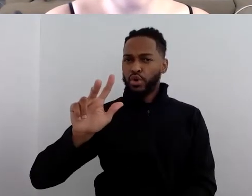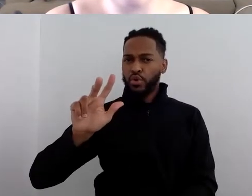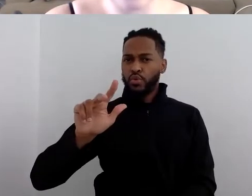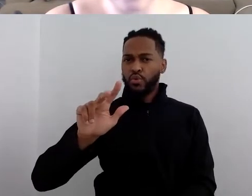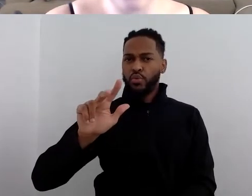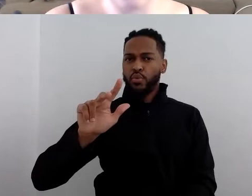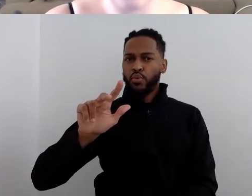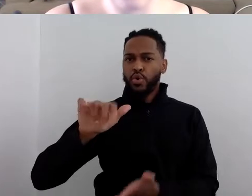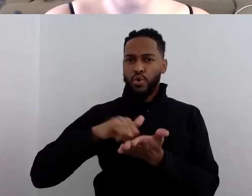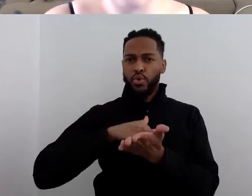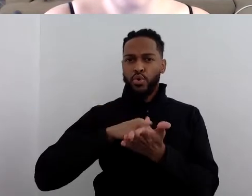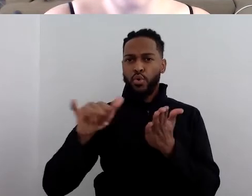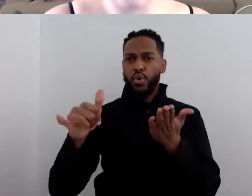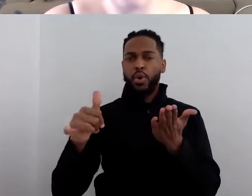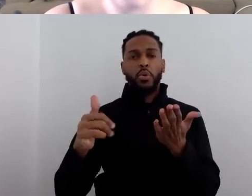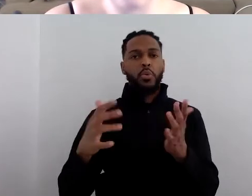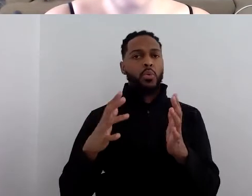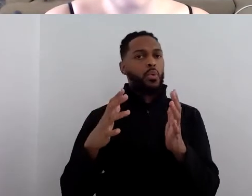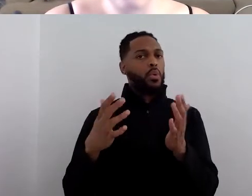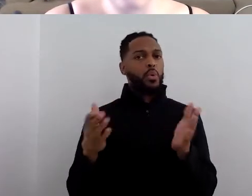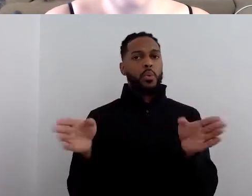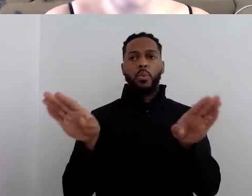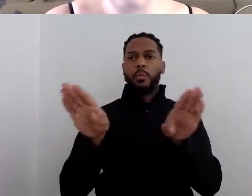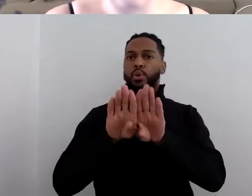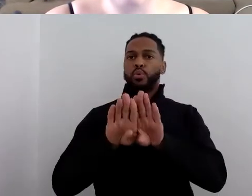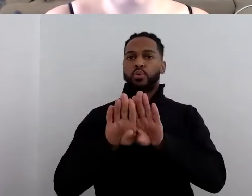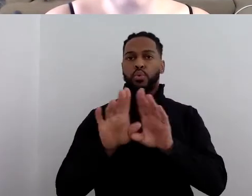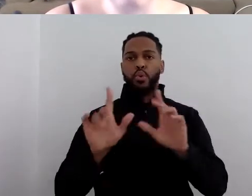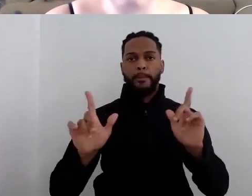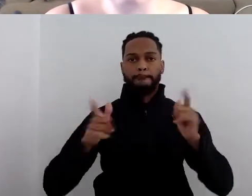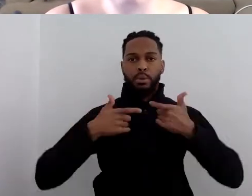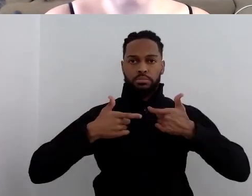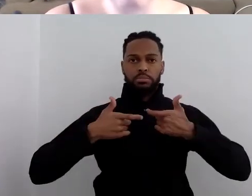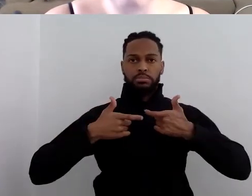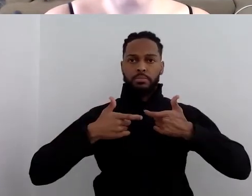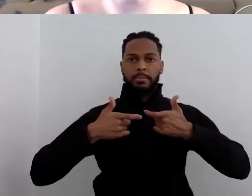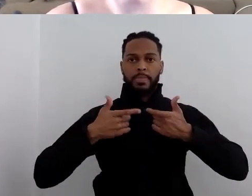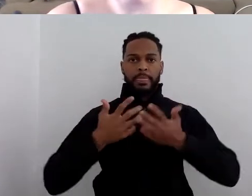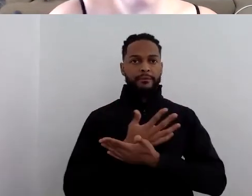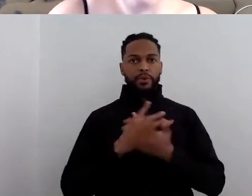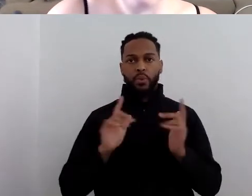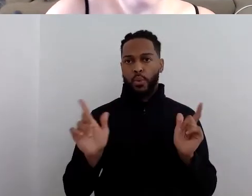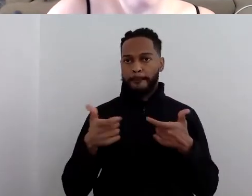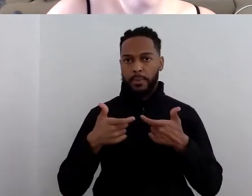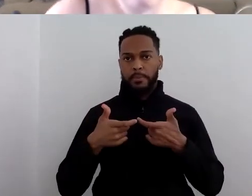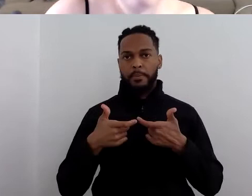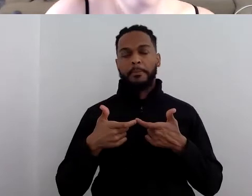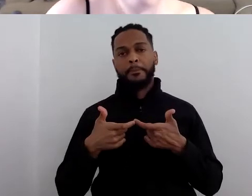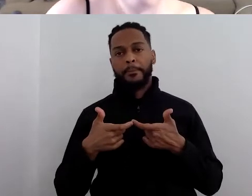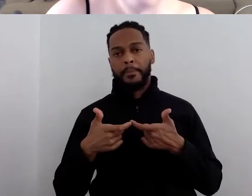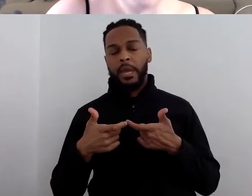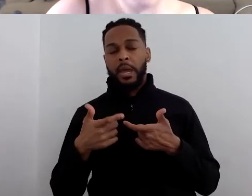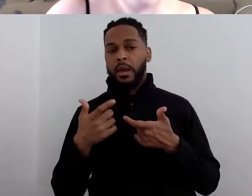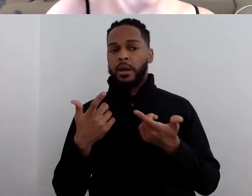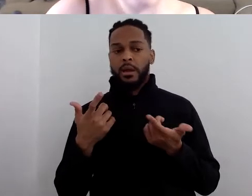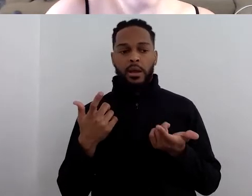went on pause and that's whenever nobody could go outside. So at that point,